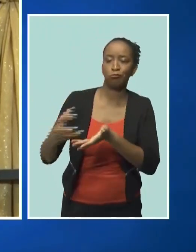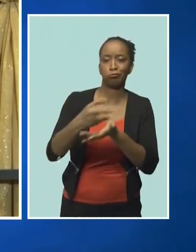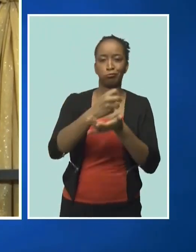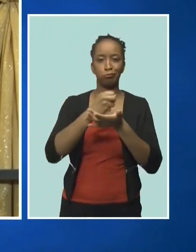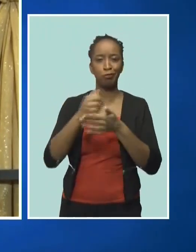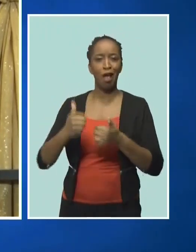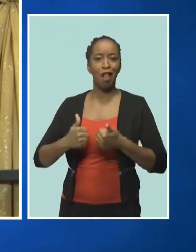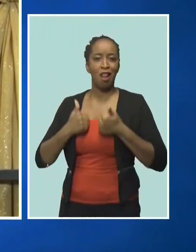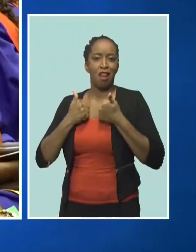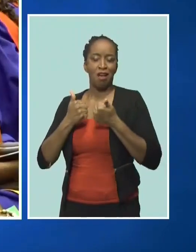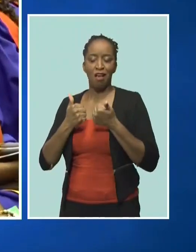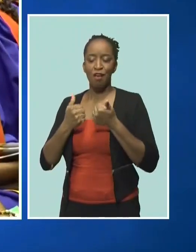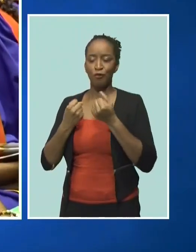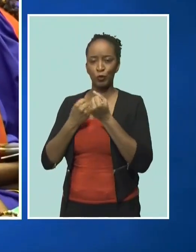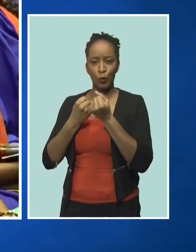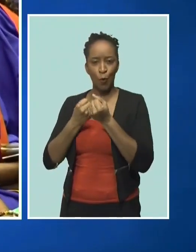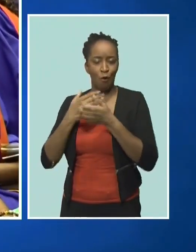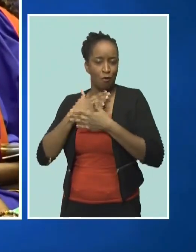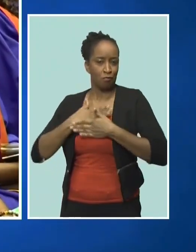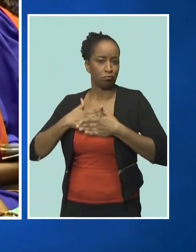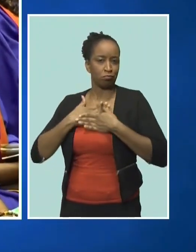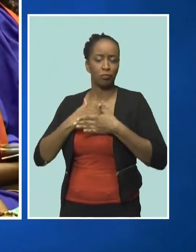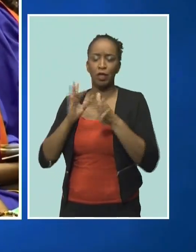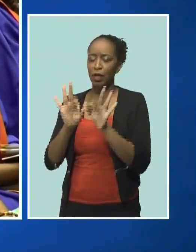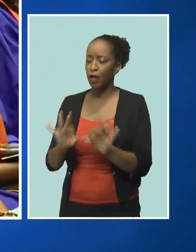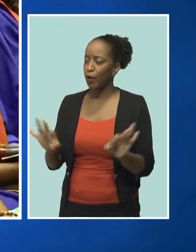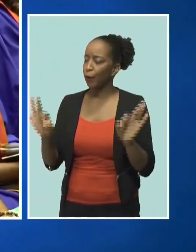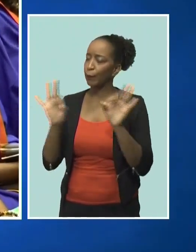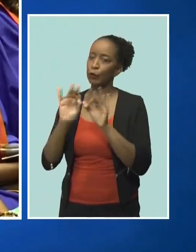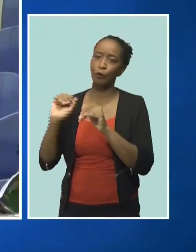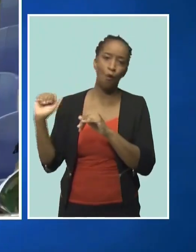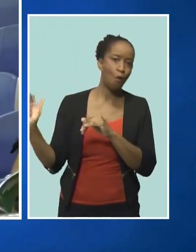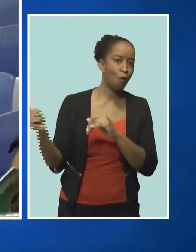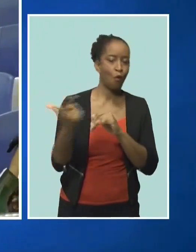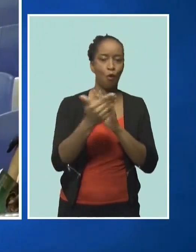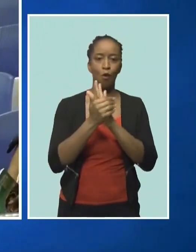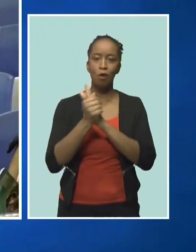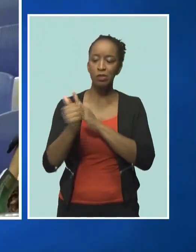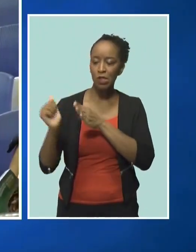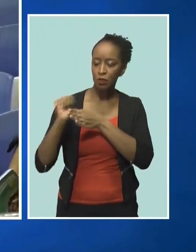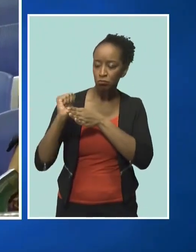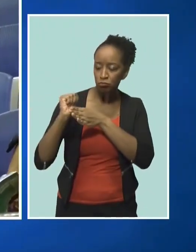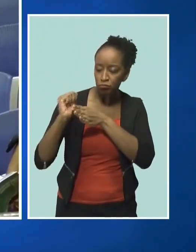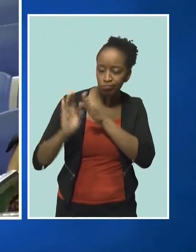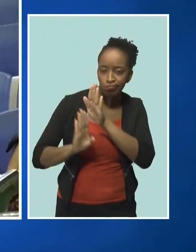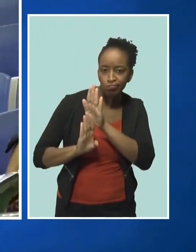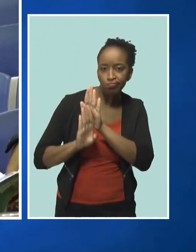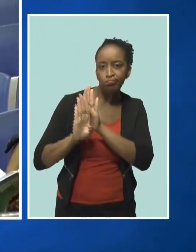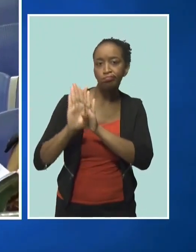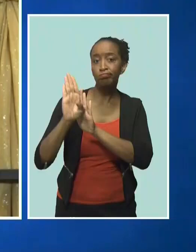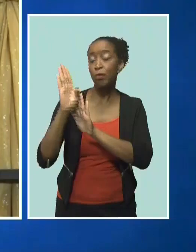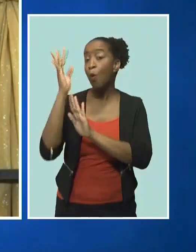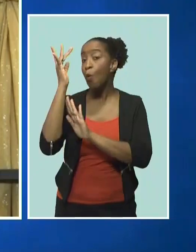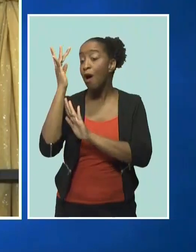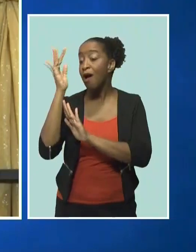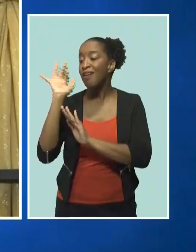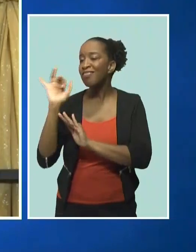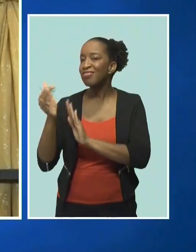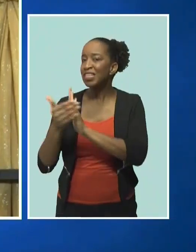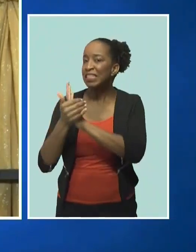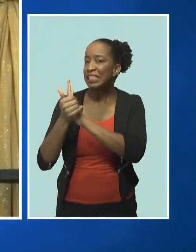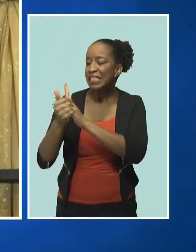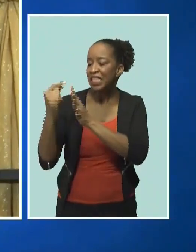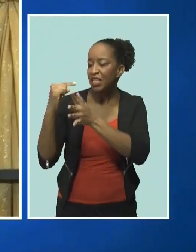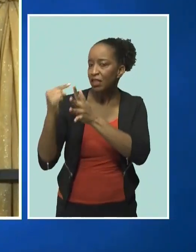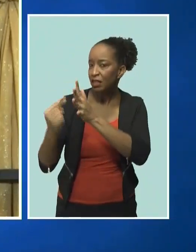we build the skill sets of all of our citizens, because it is for those skills that those